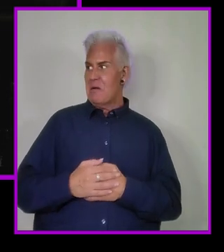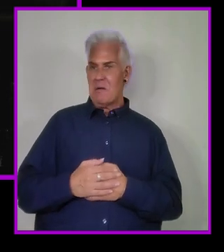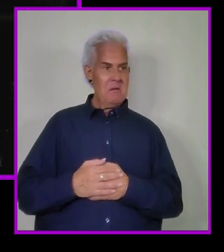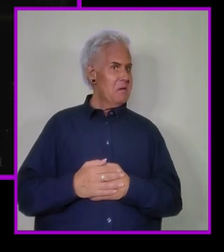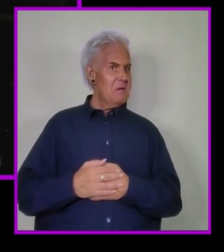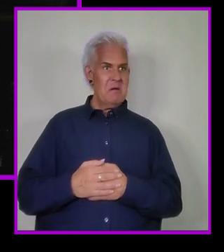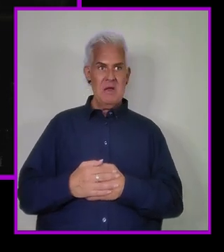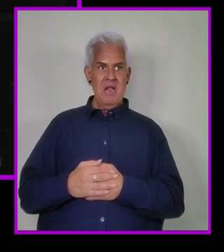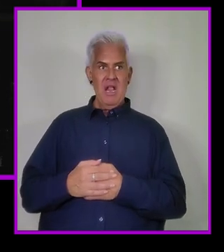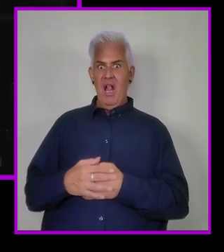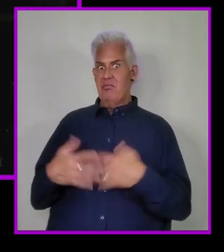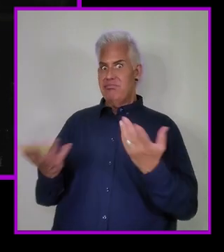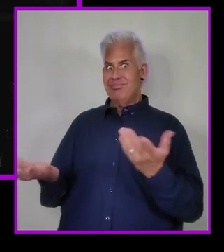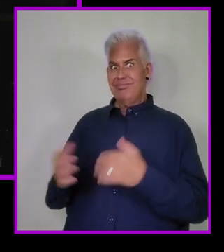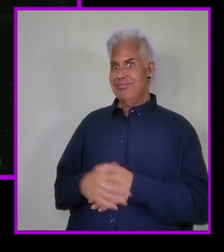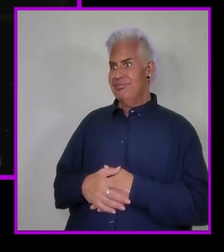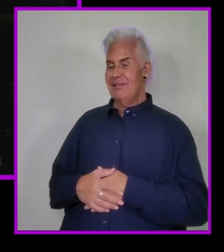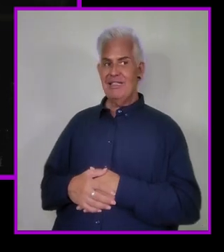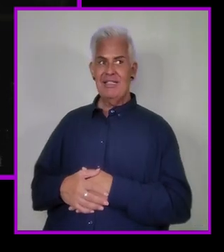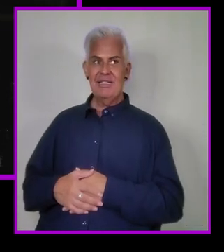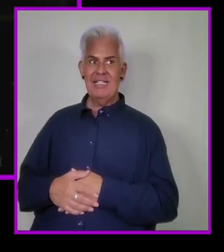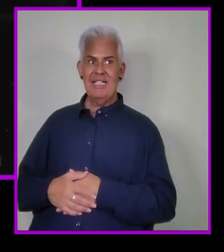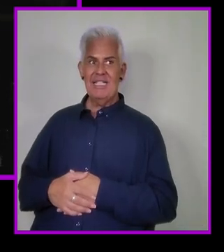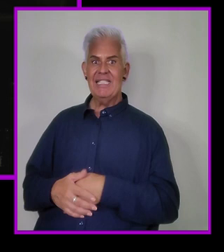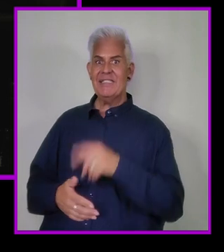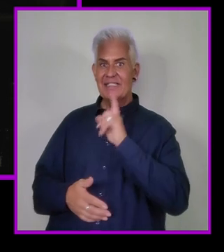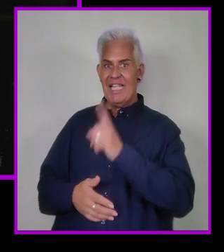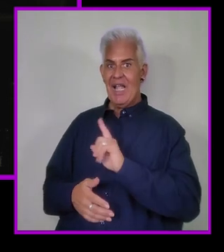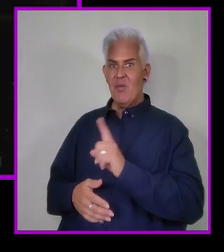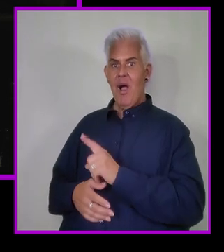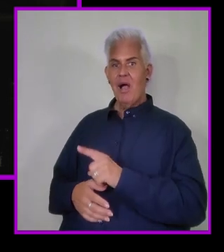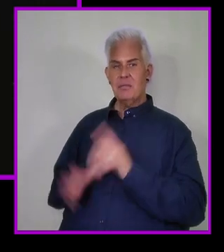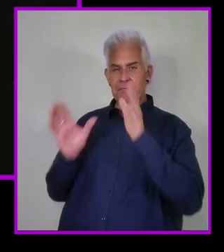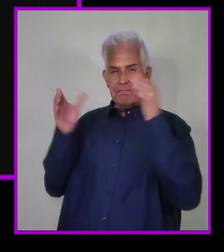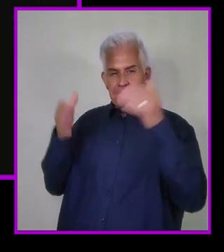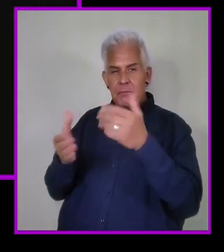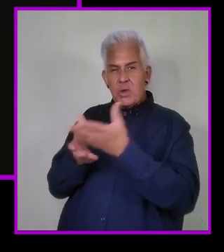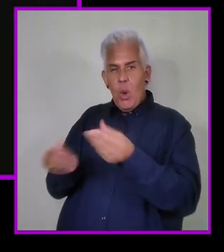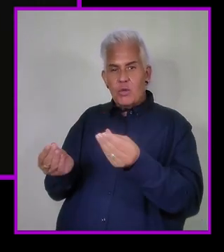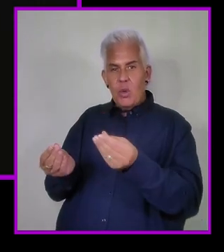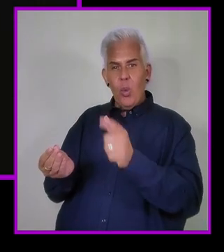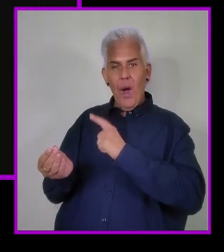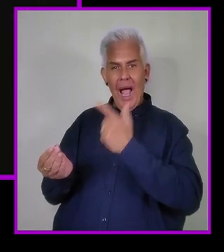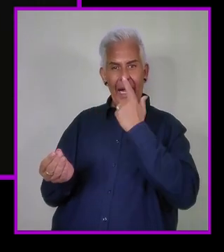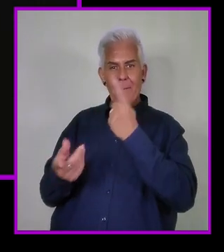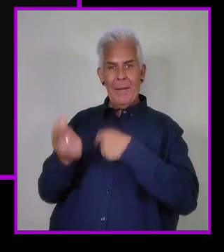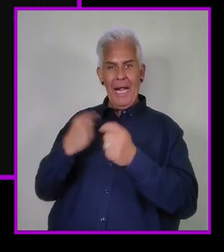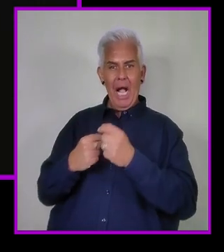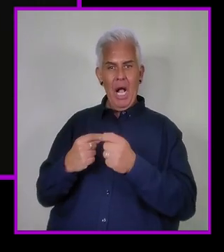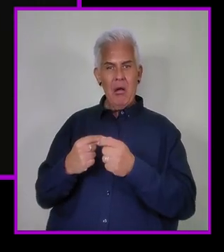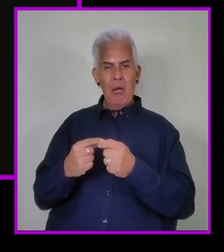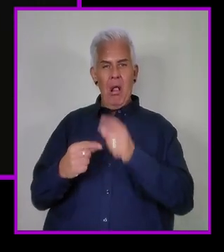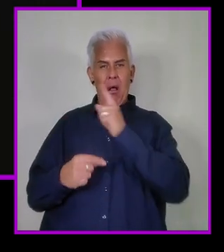I chat to Justin all the time, just on camera. I would say be solutions focused, because you can go down like a thing and just go,